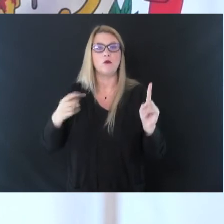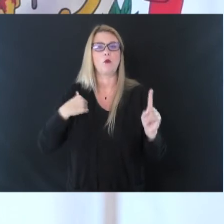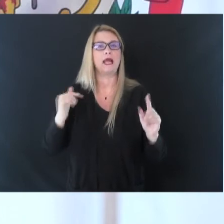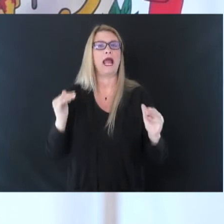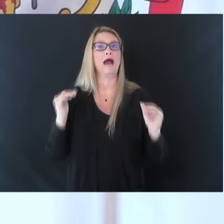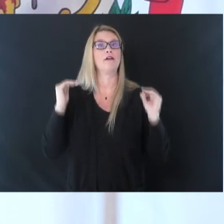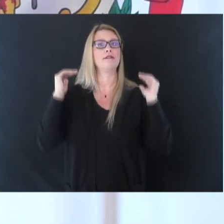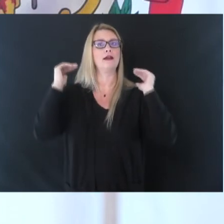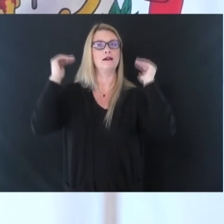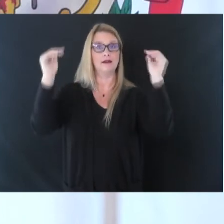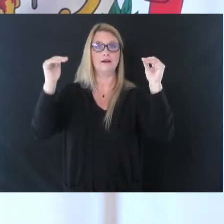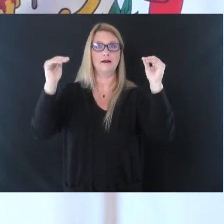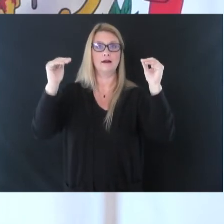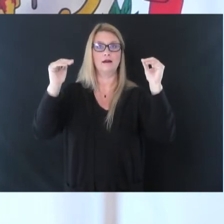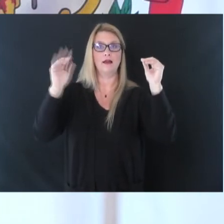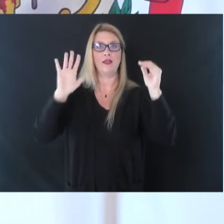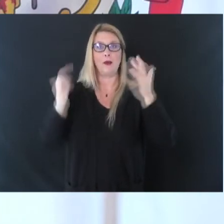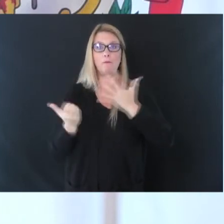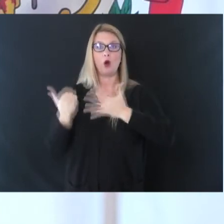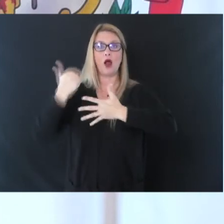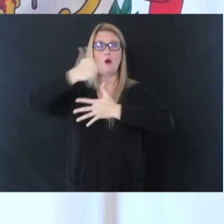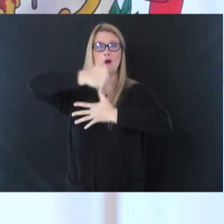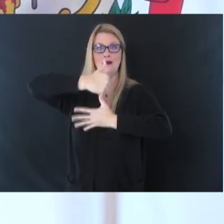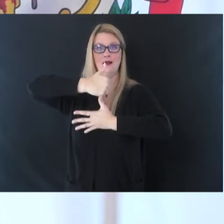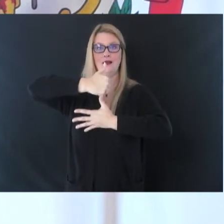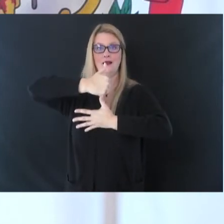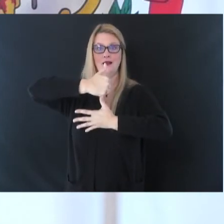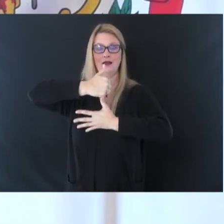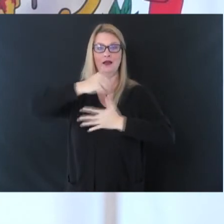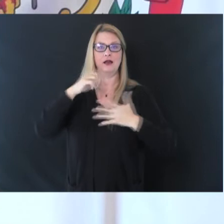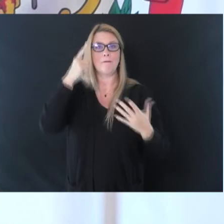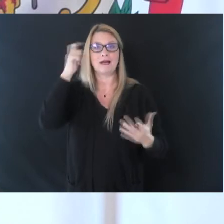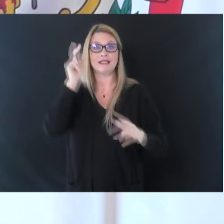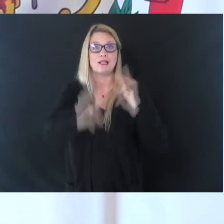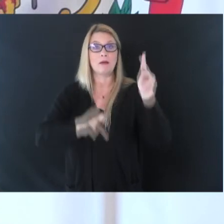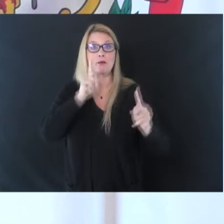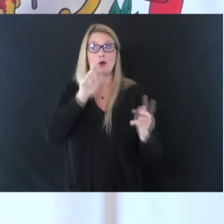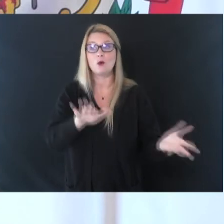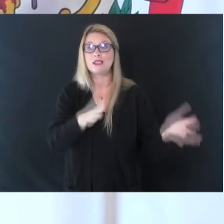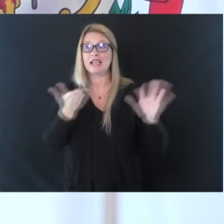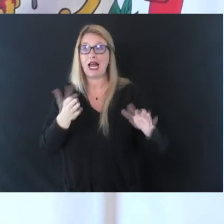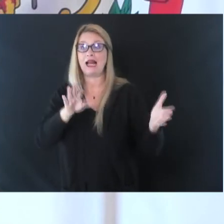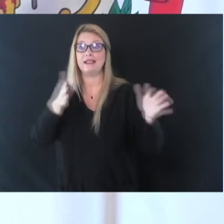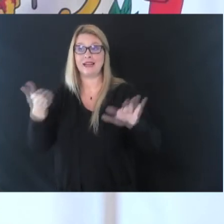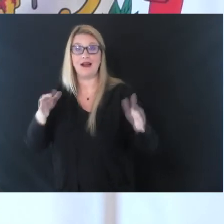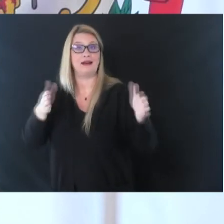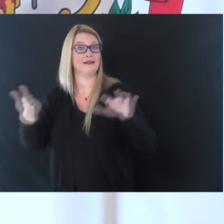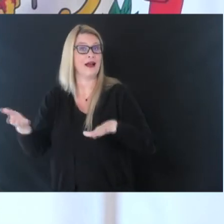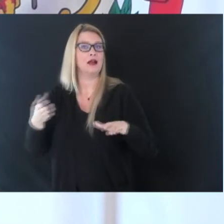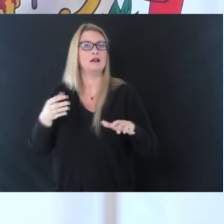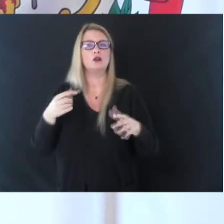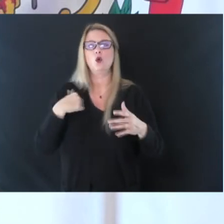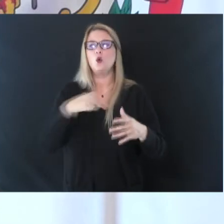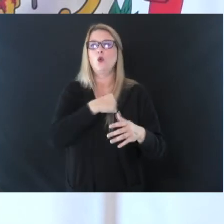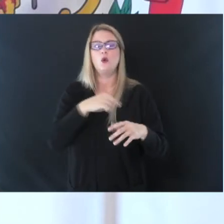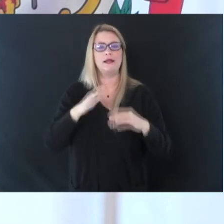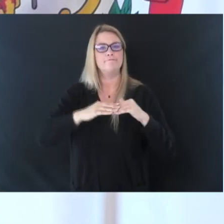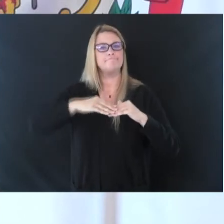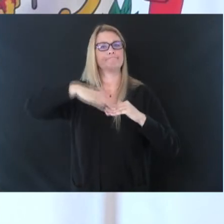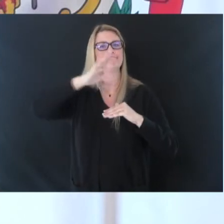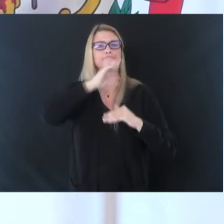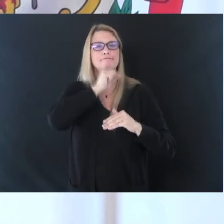elevated the very people that I read every day that die. We elevated all those 50 and above